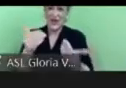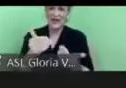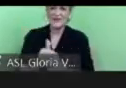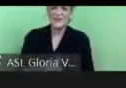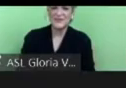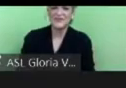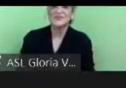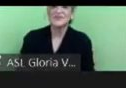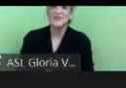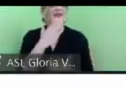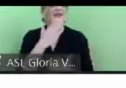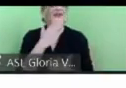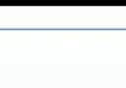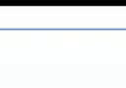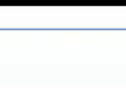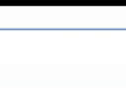Thank you, Genevieve.